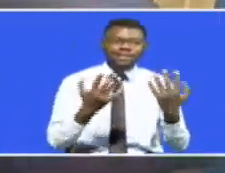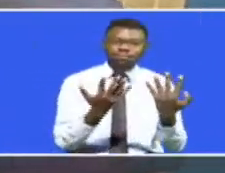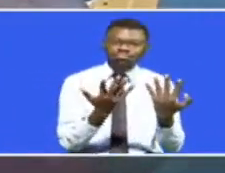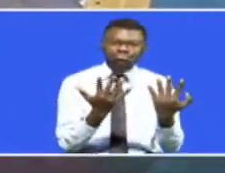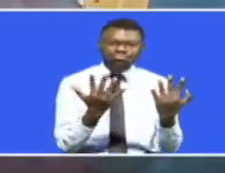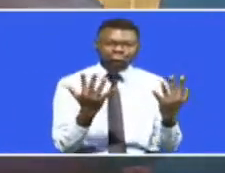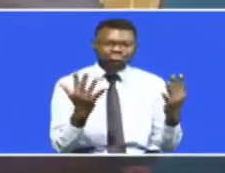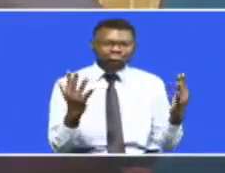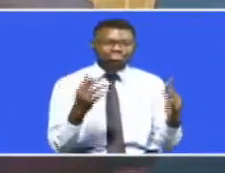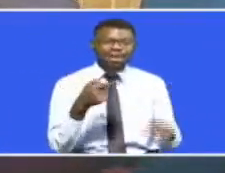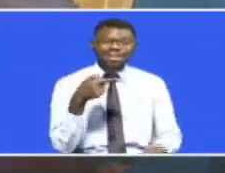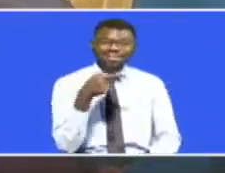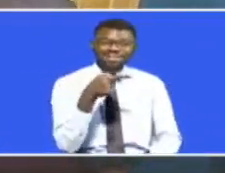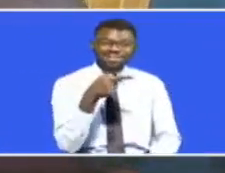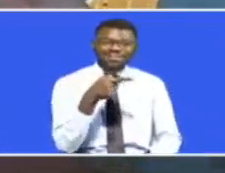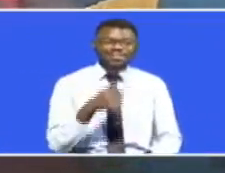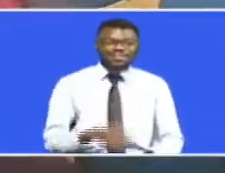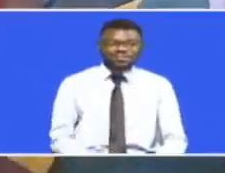mere idling.